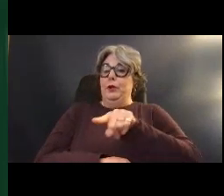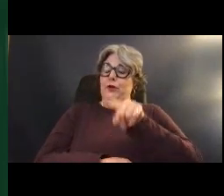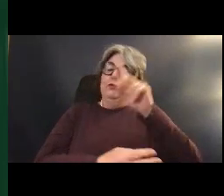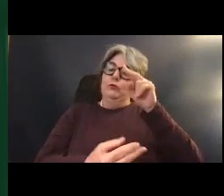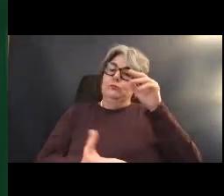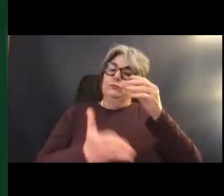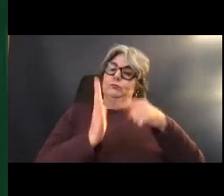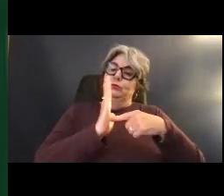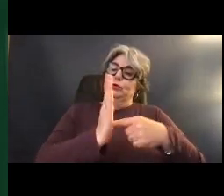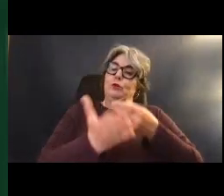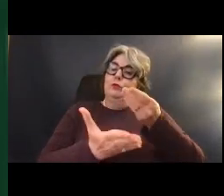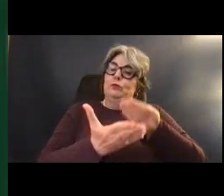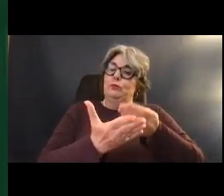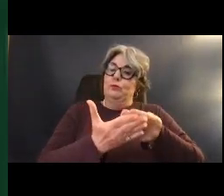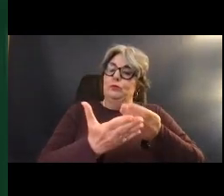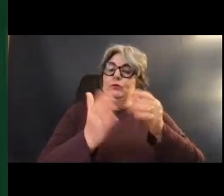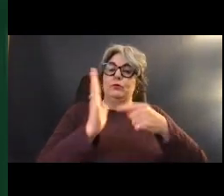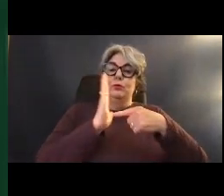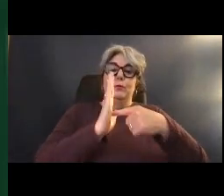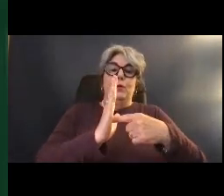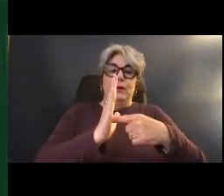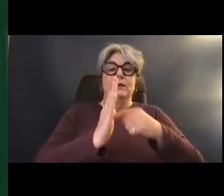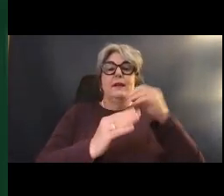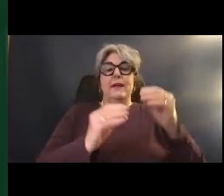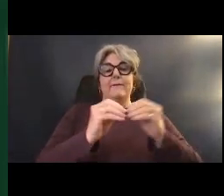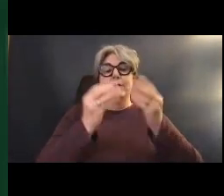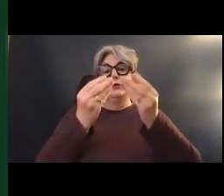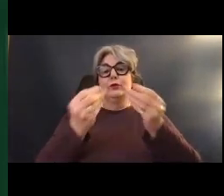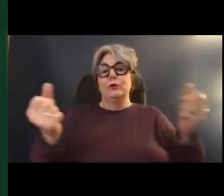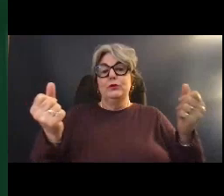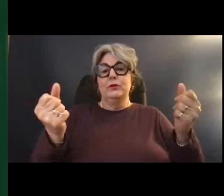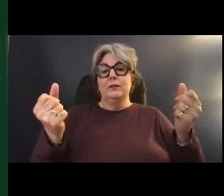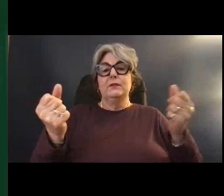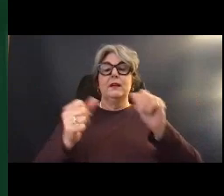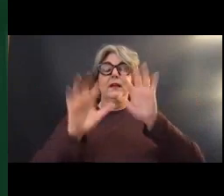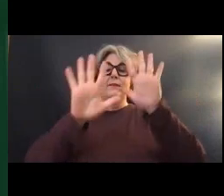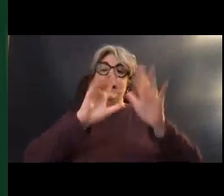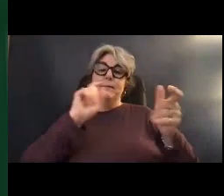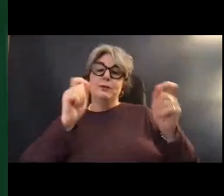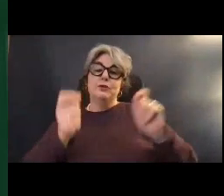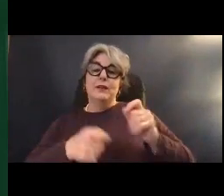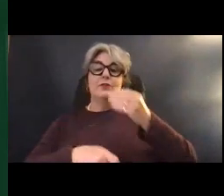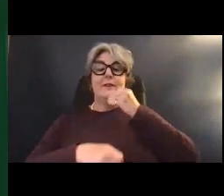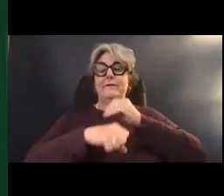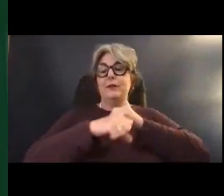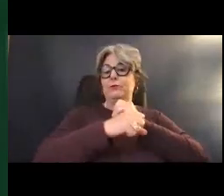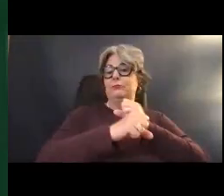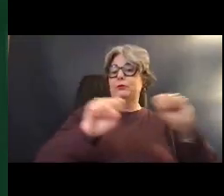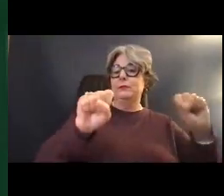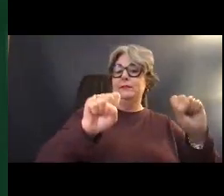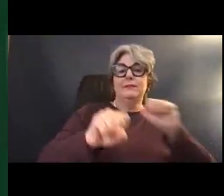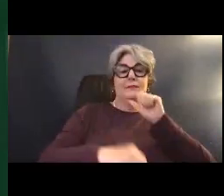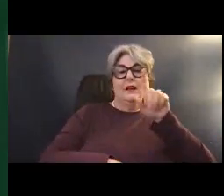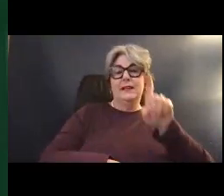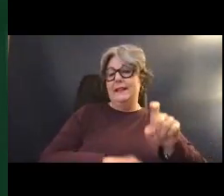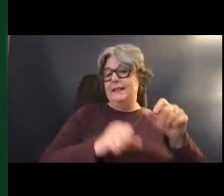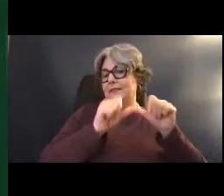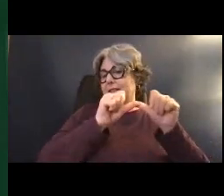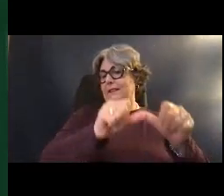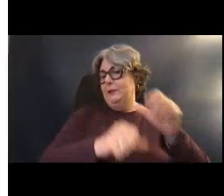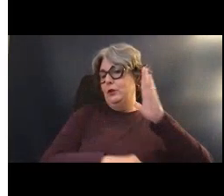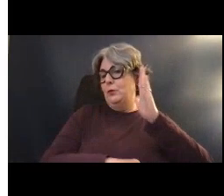support for Aim for Climate and its continued efforts until solutions at the intersection of climate change and food security are no longer needed.